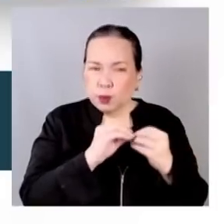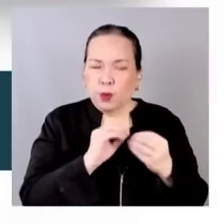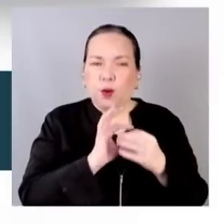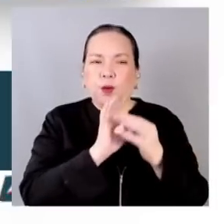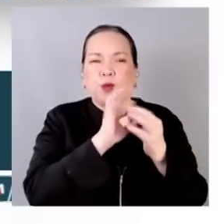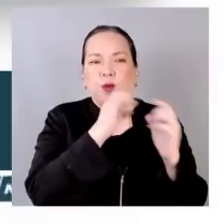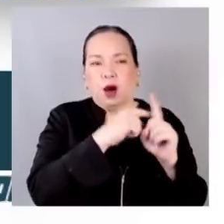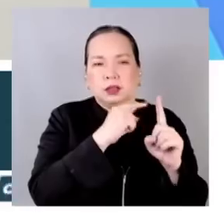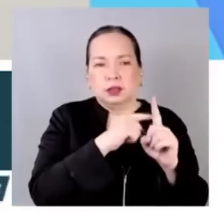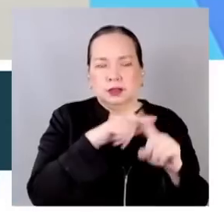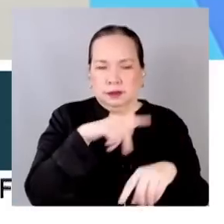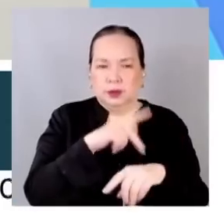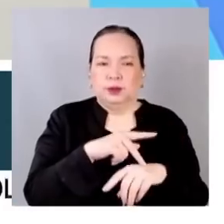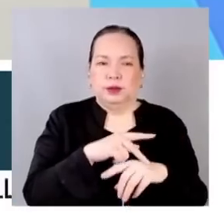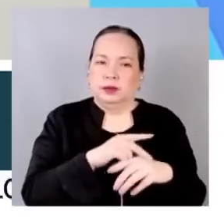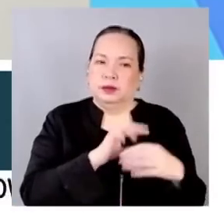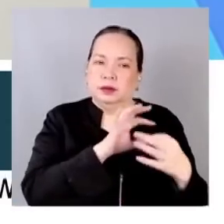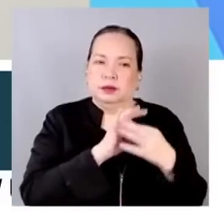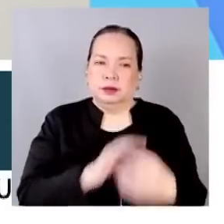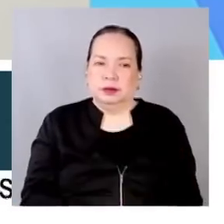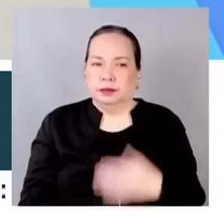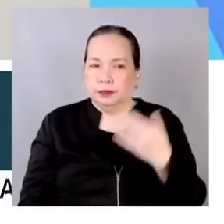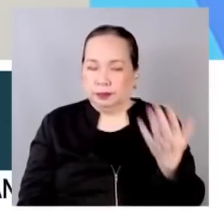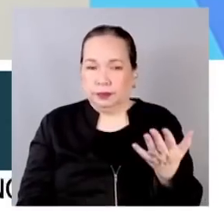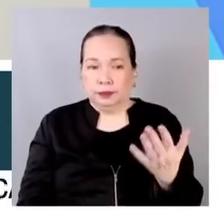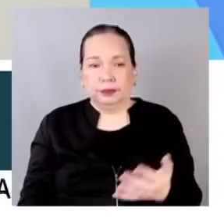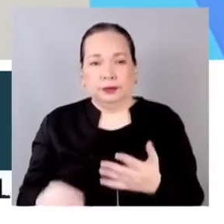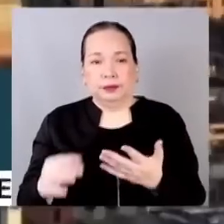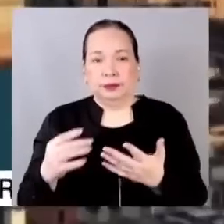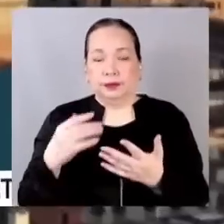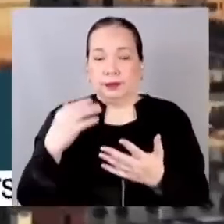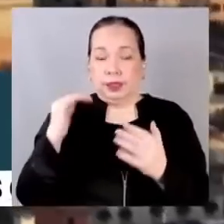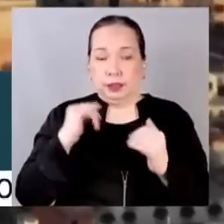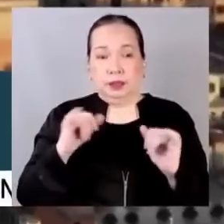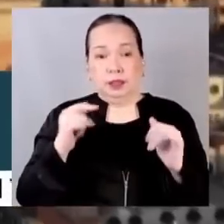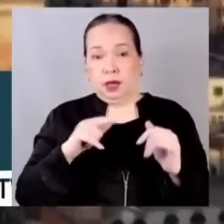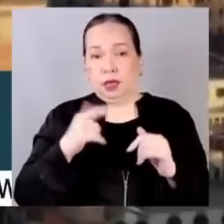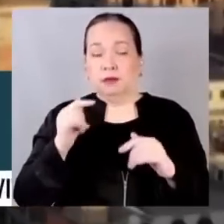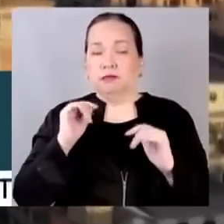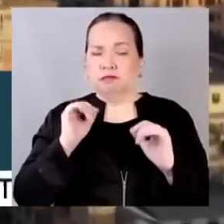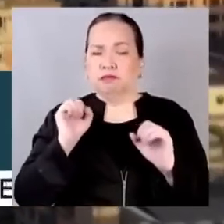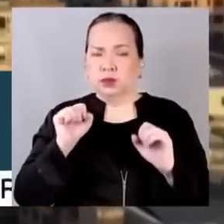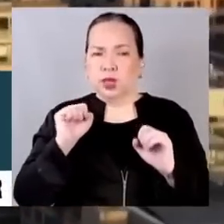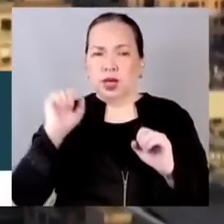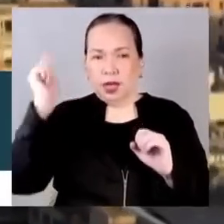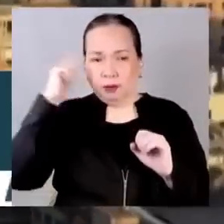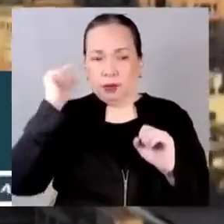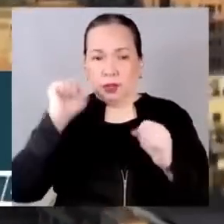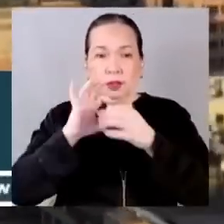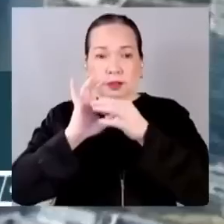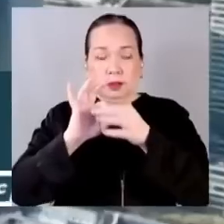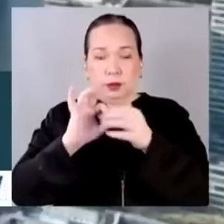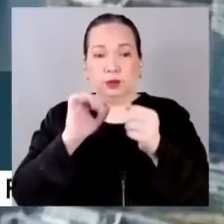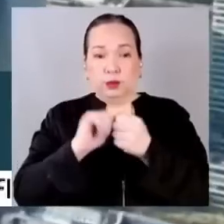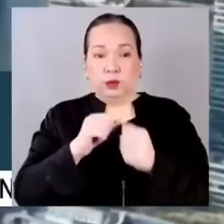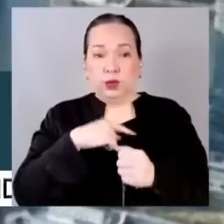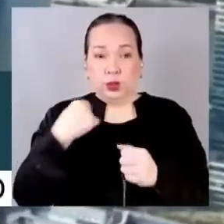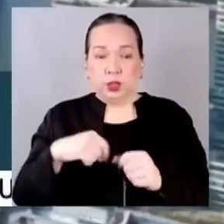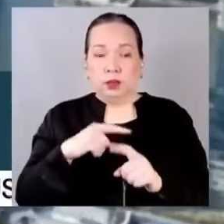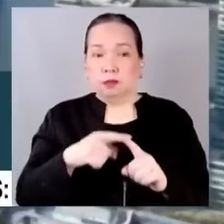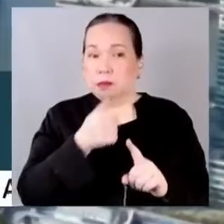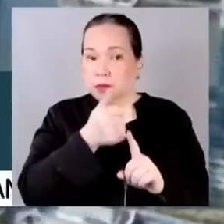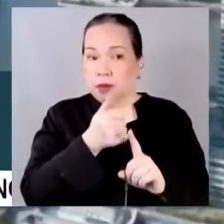For retired General Adalberto Adan, while government can still pursue ties with China, it must firmly stand up to Beijing when